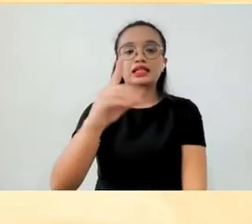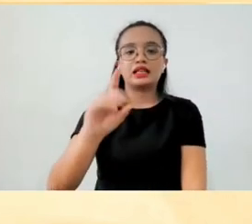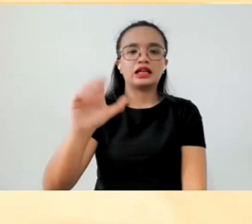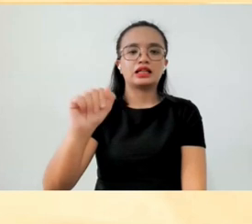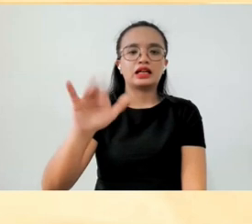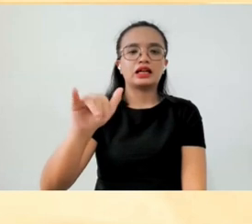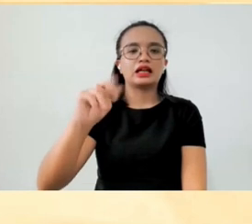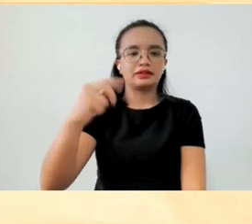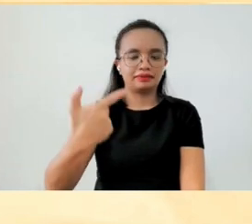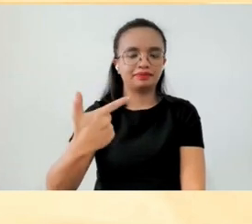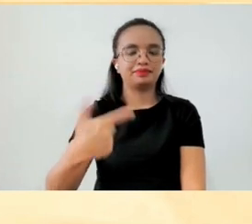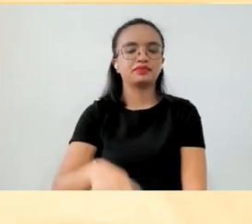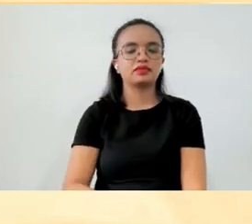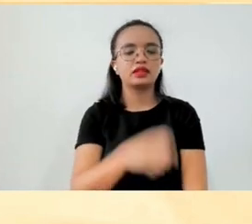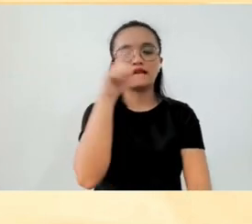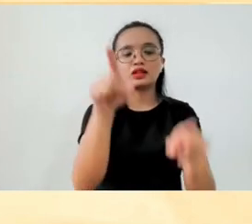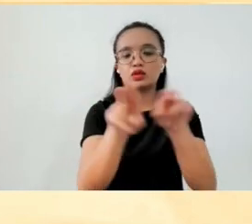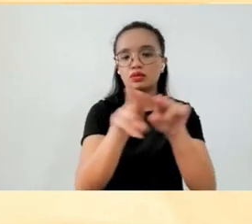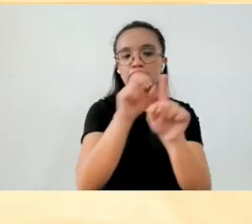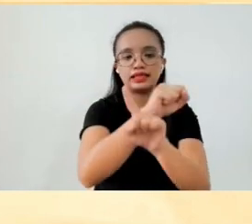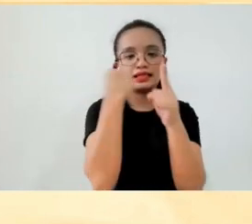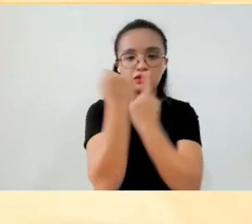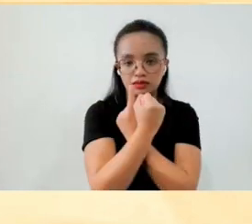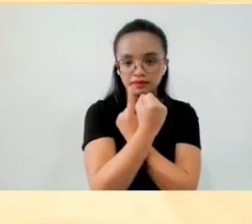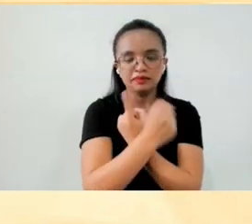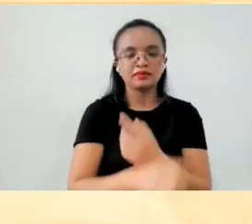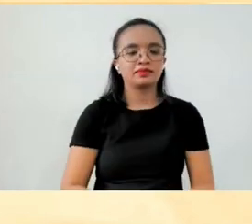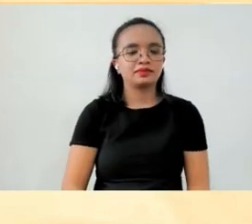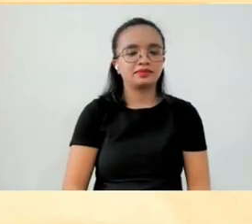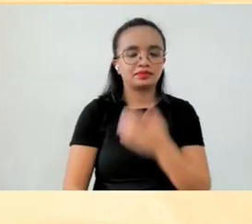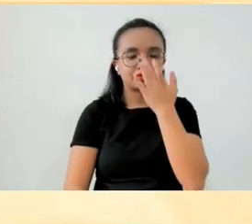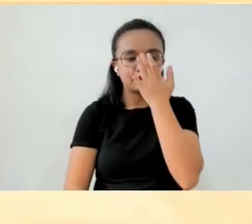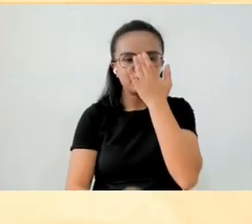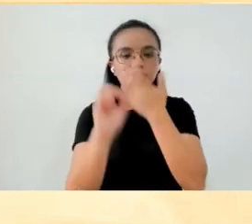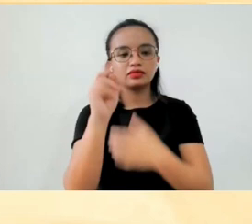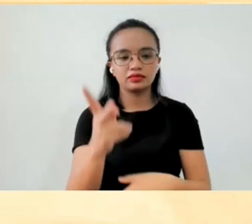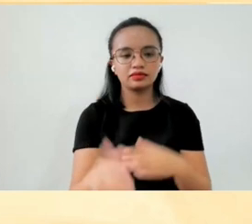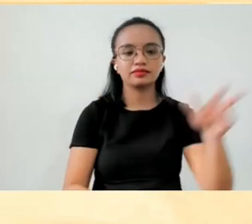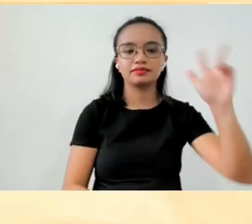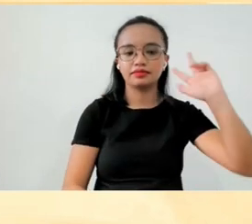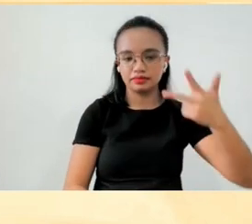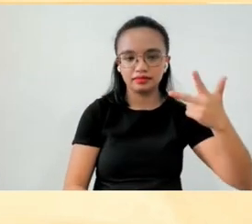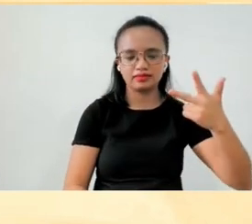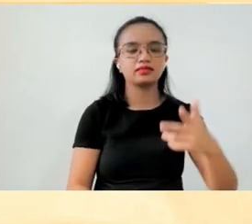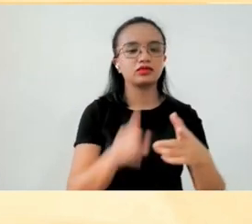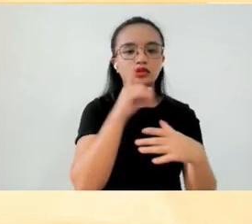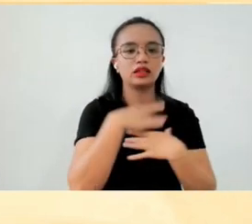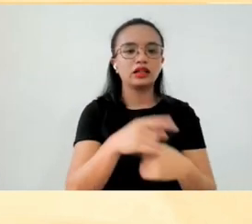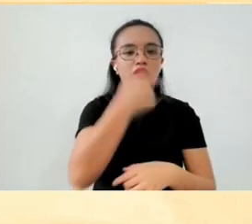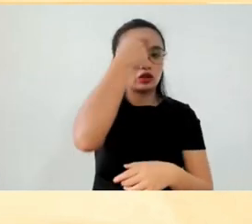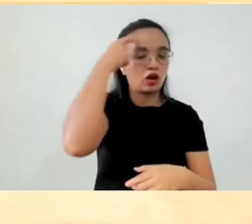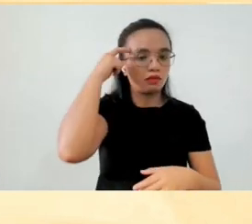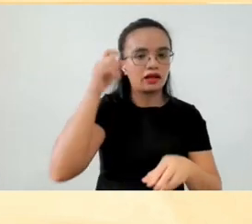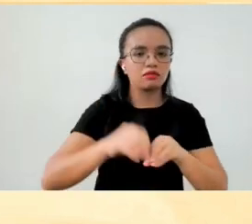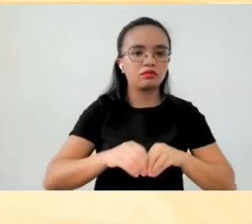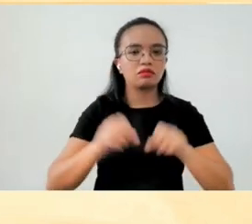abnormal situation is overwhelming. Okay. The second is interesting. I call it trauma is